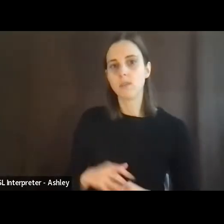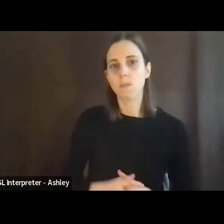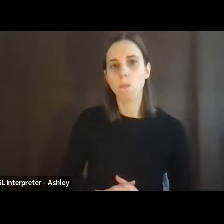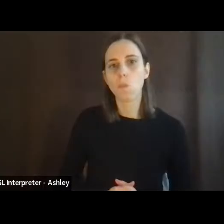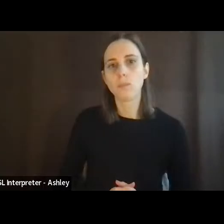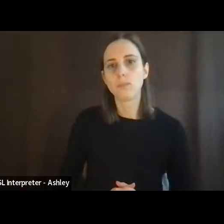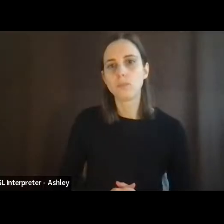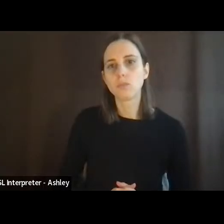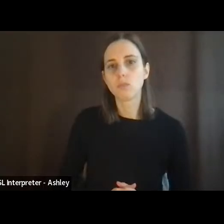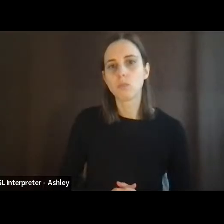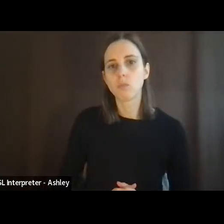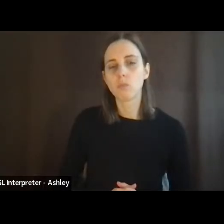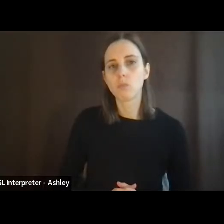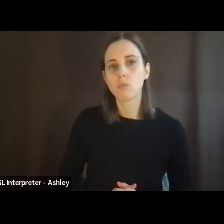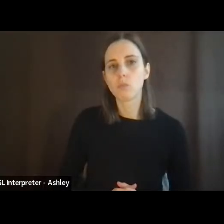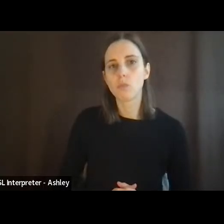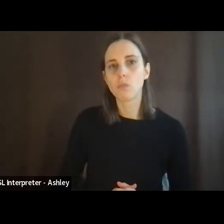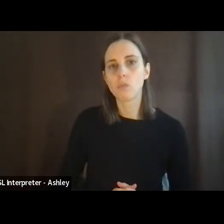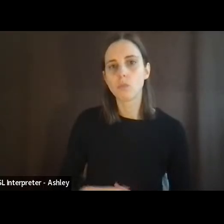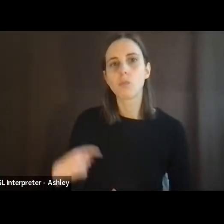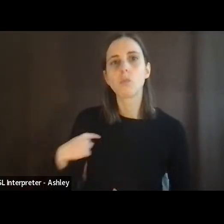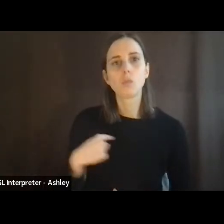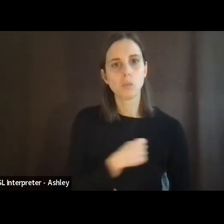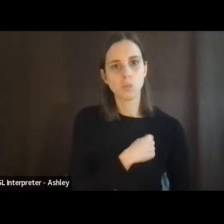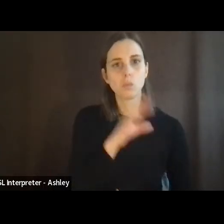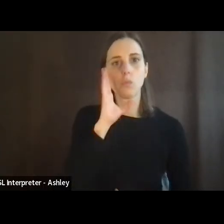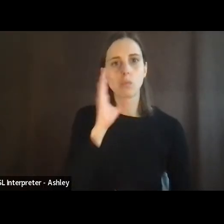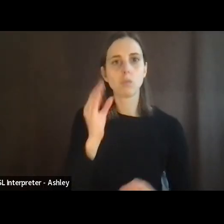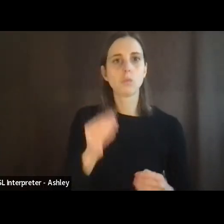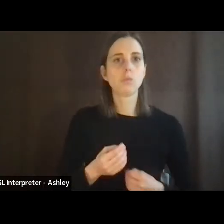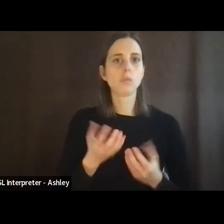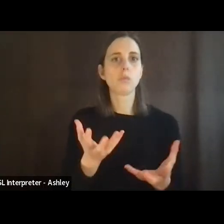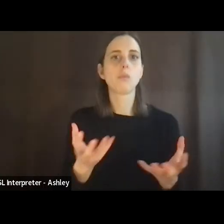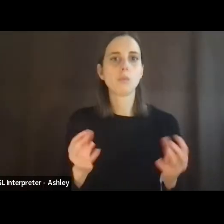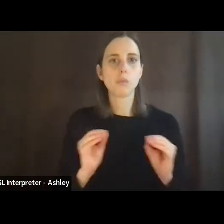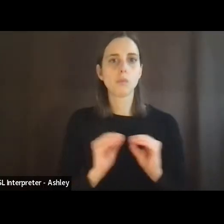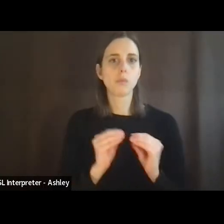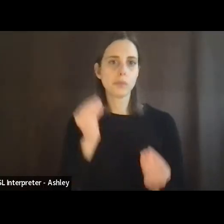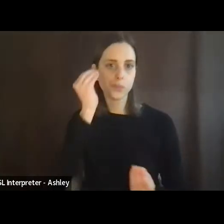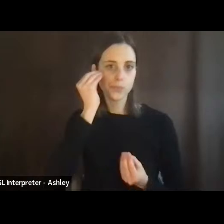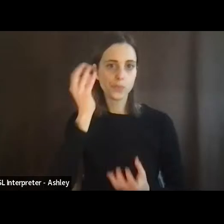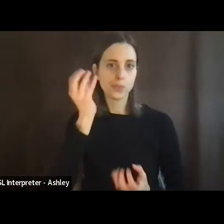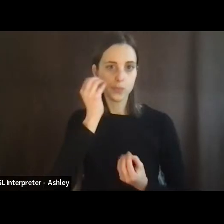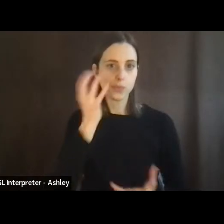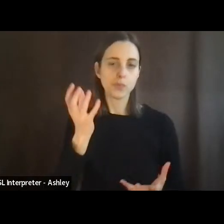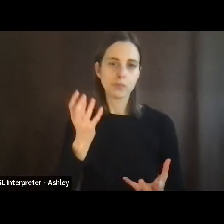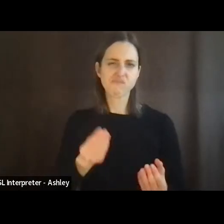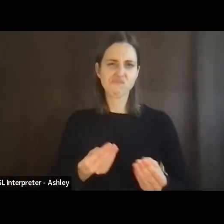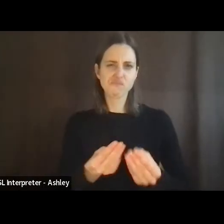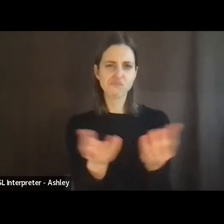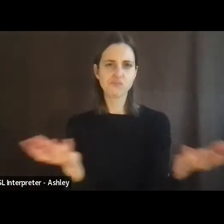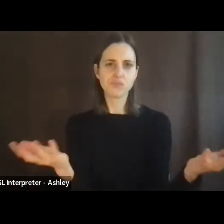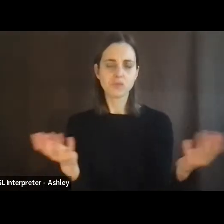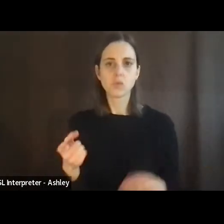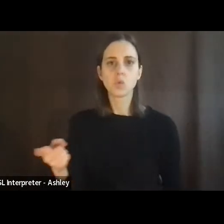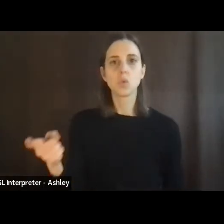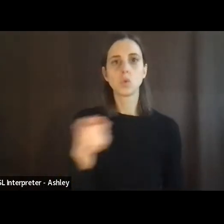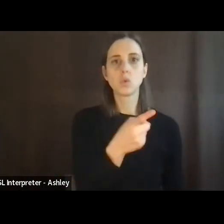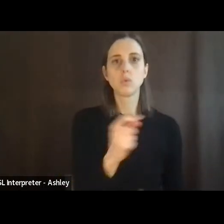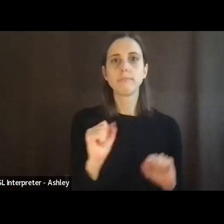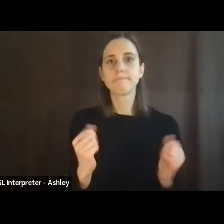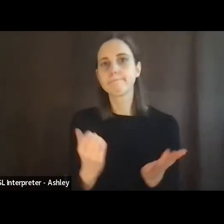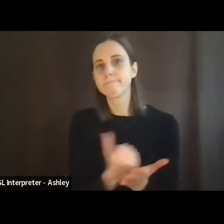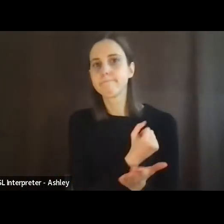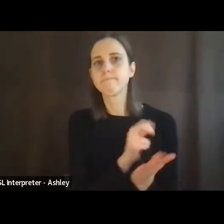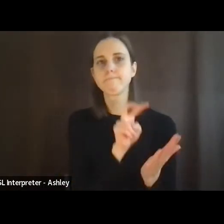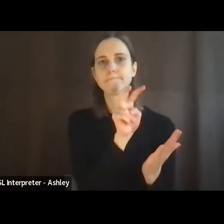I believe that we will be providing some follow-up information so that you can have that those pieces of